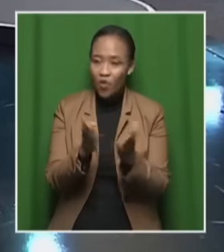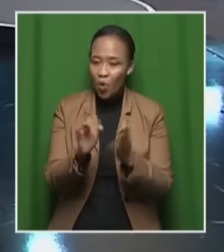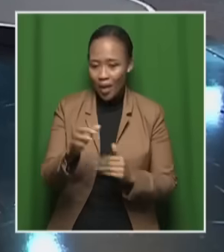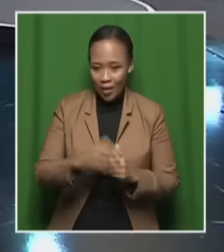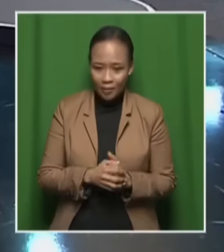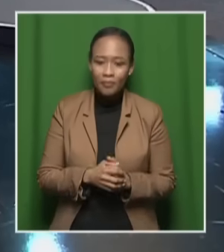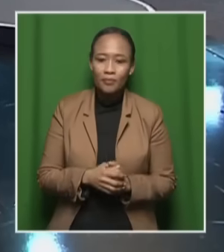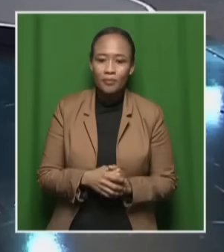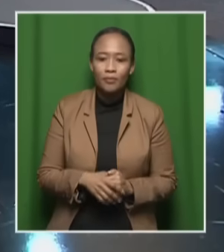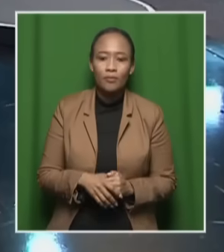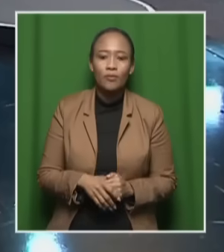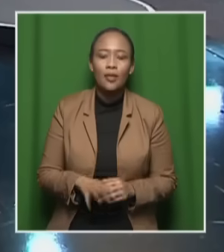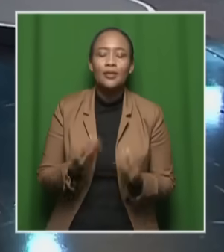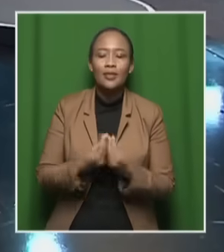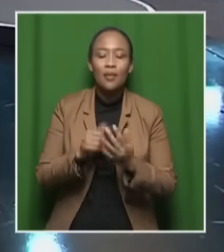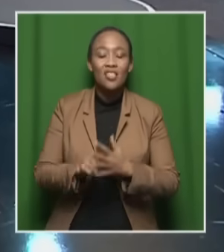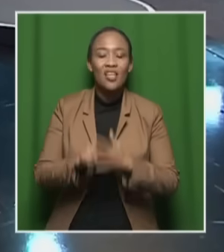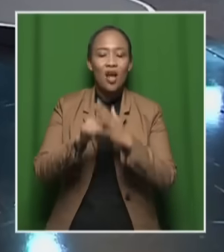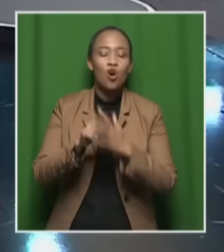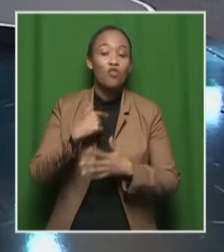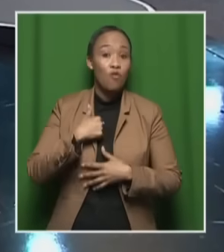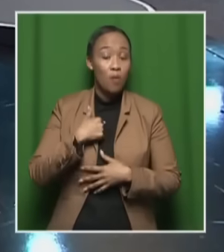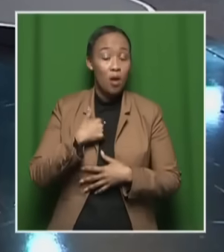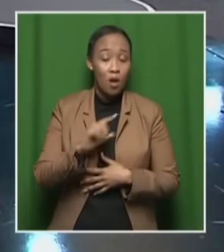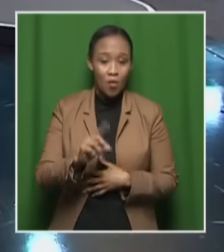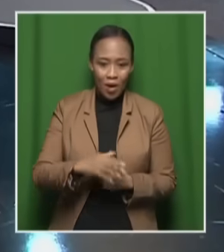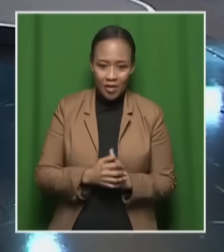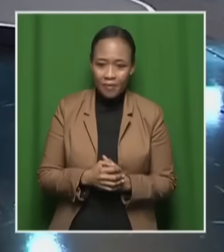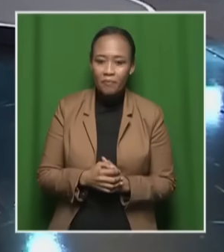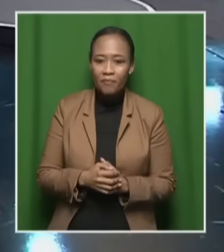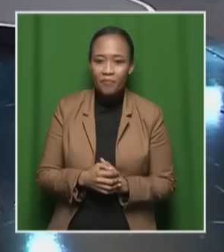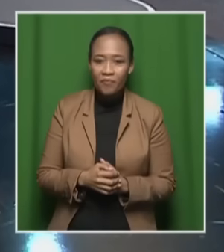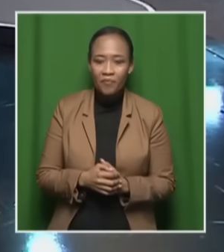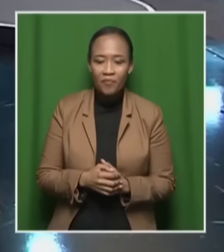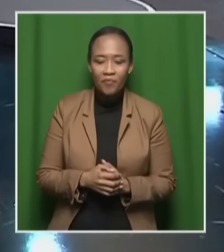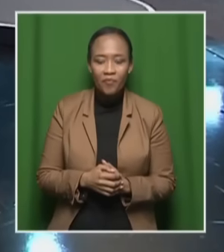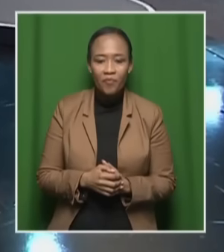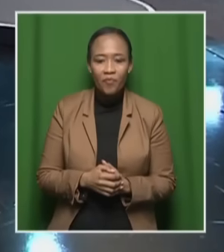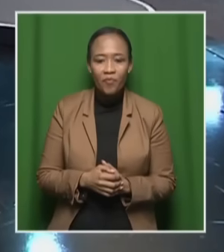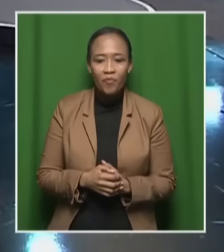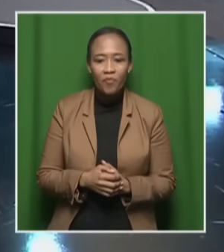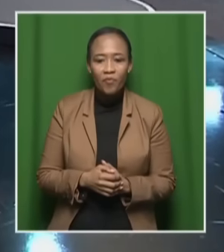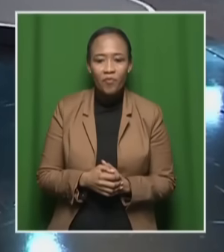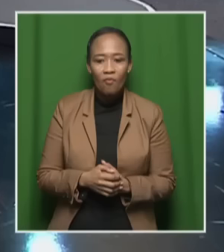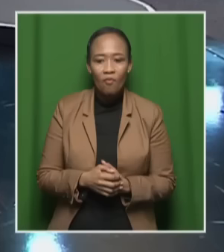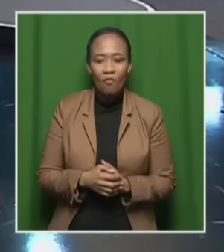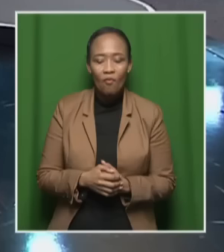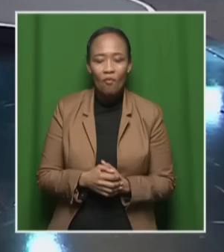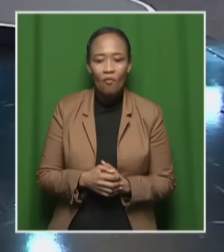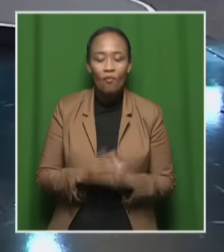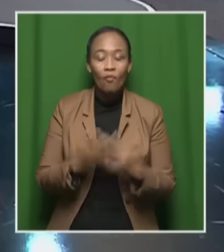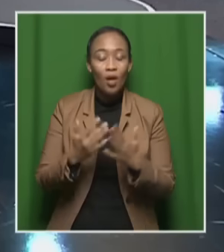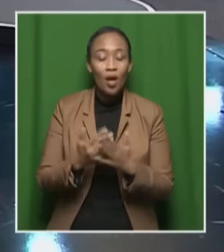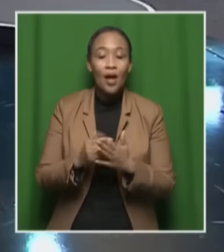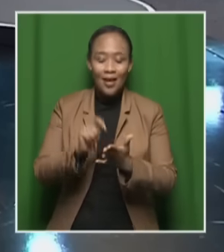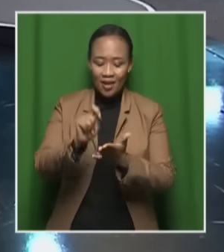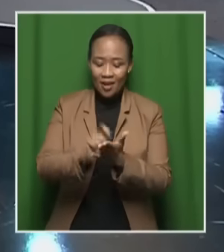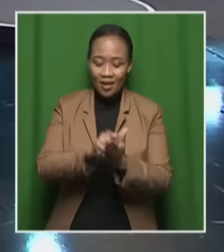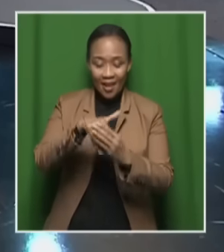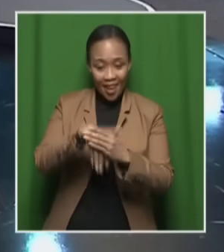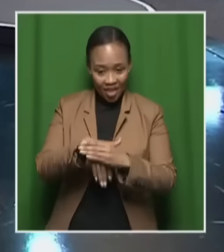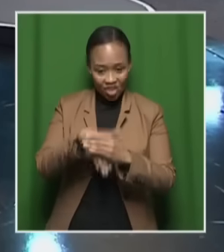for me, it's yet again indicative that the premise of elections reflects the will of the